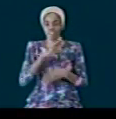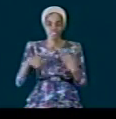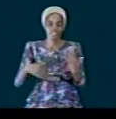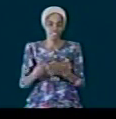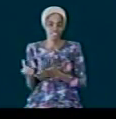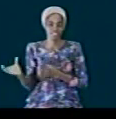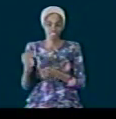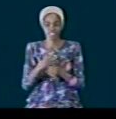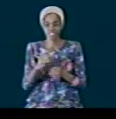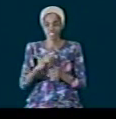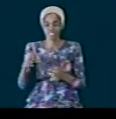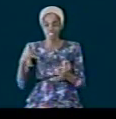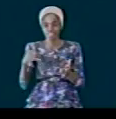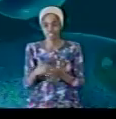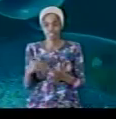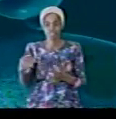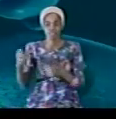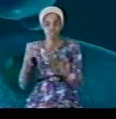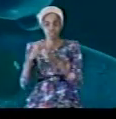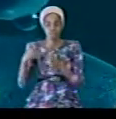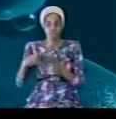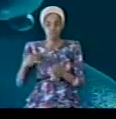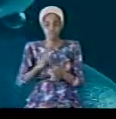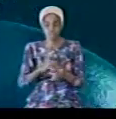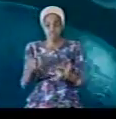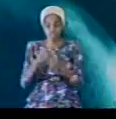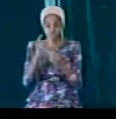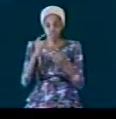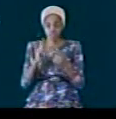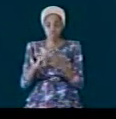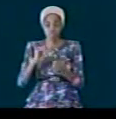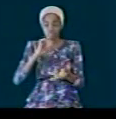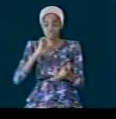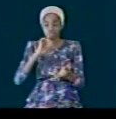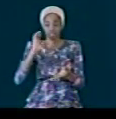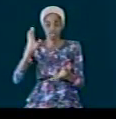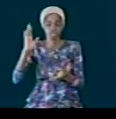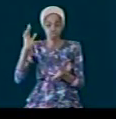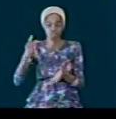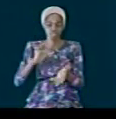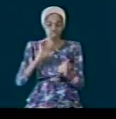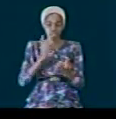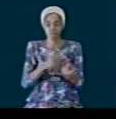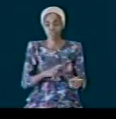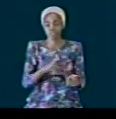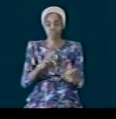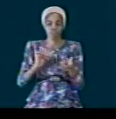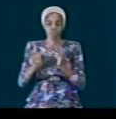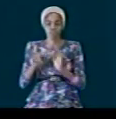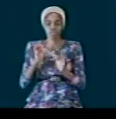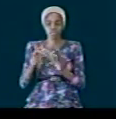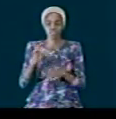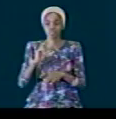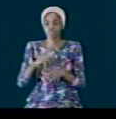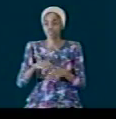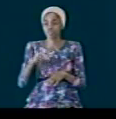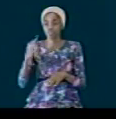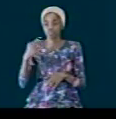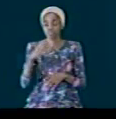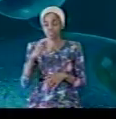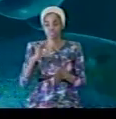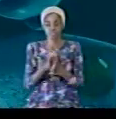now to testimonies happening online on the GS Facebook page. Banji Ajayi